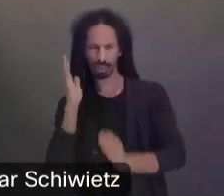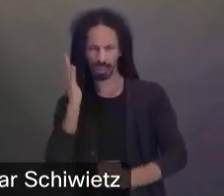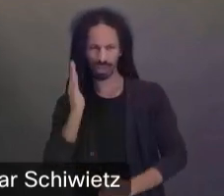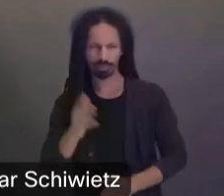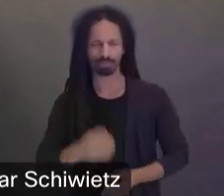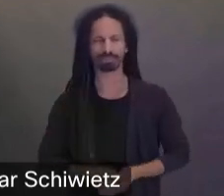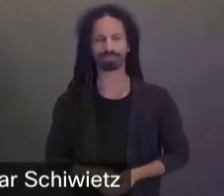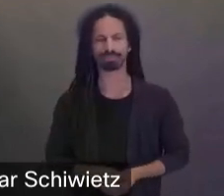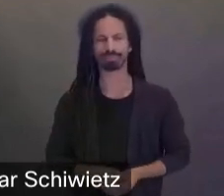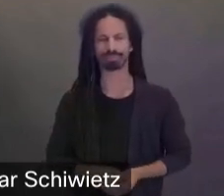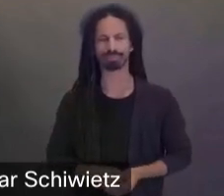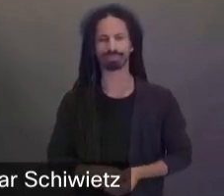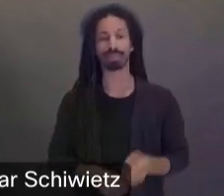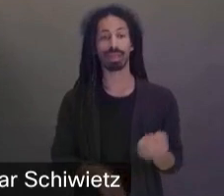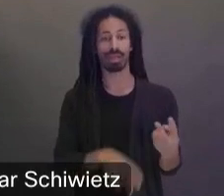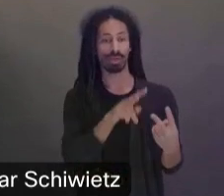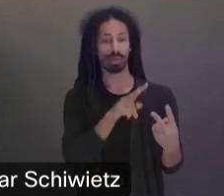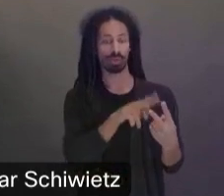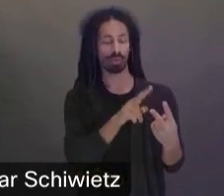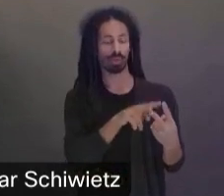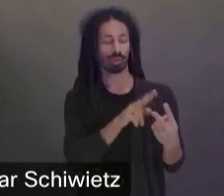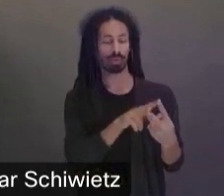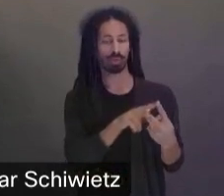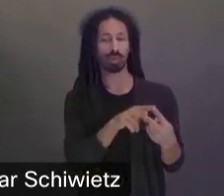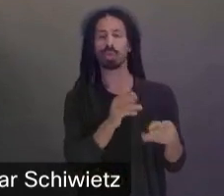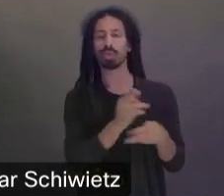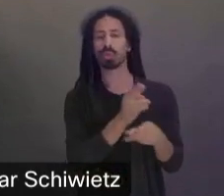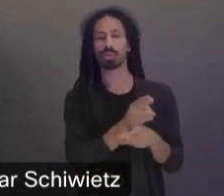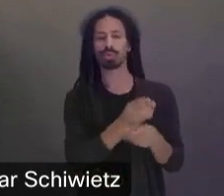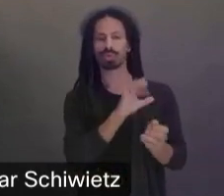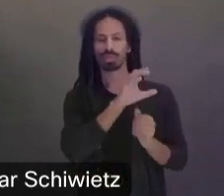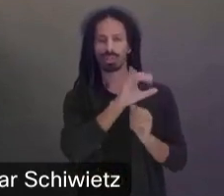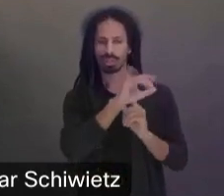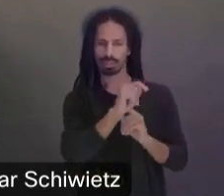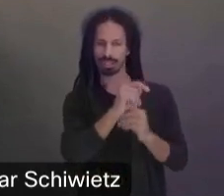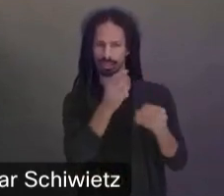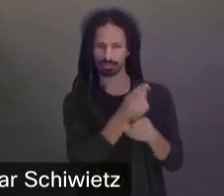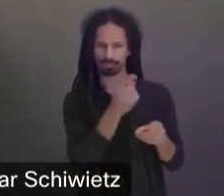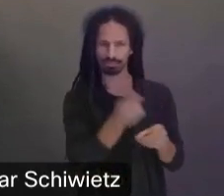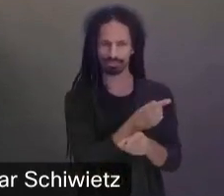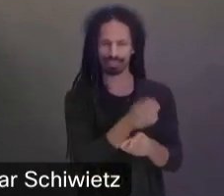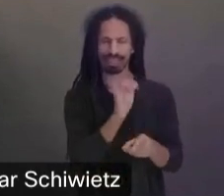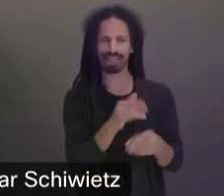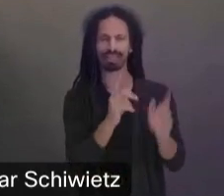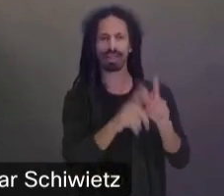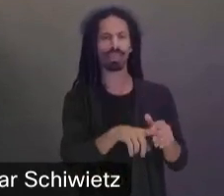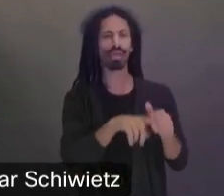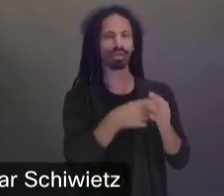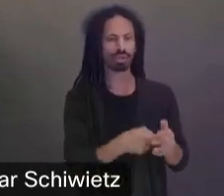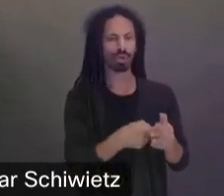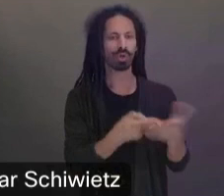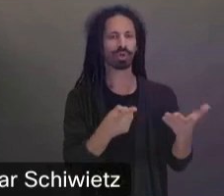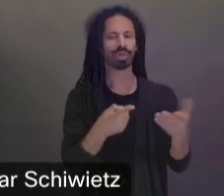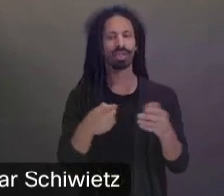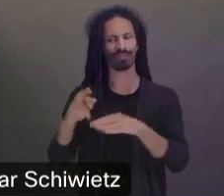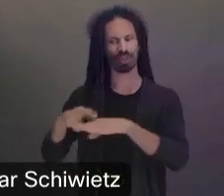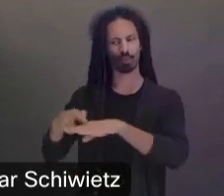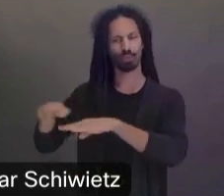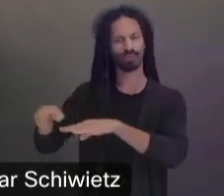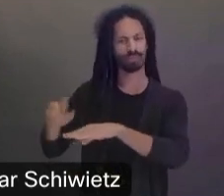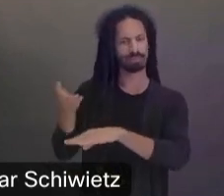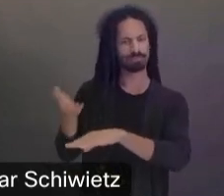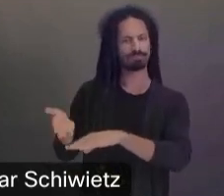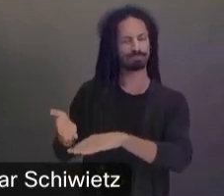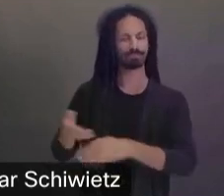what we use to cite in the text, and these elements form the beginning of a reference entry. And this is